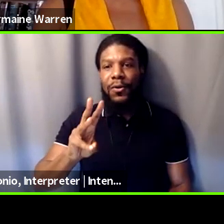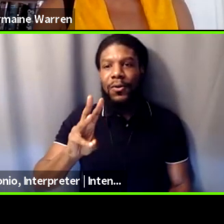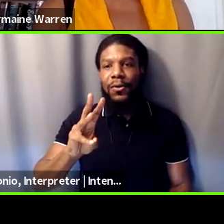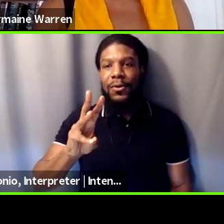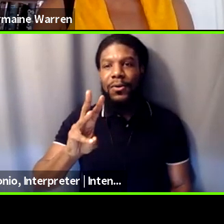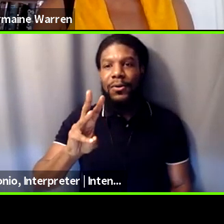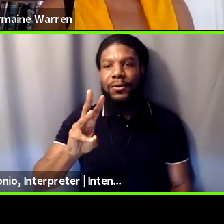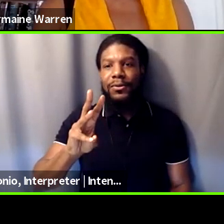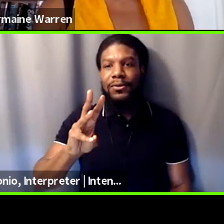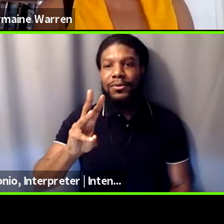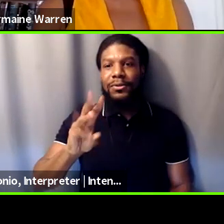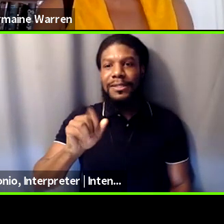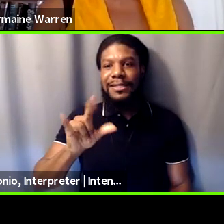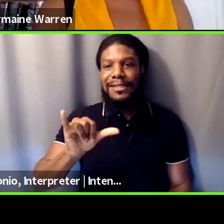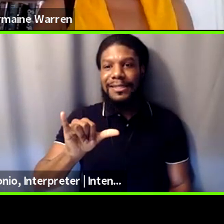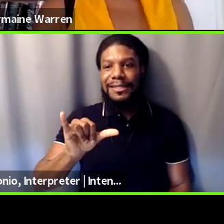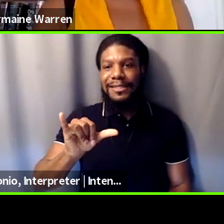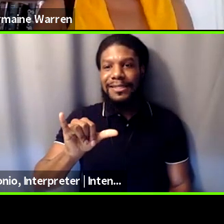Thank you.